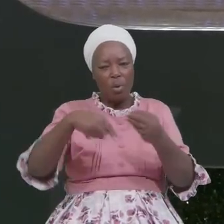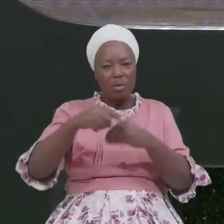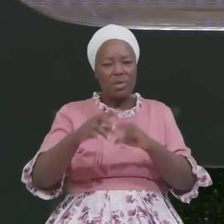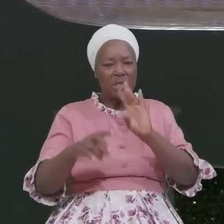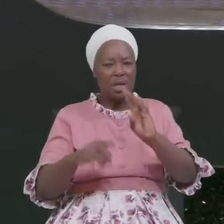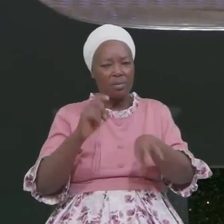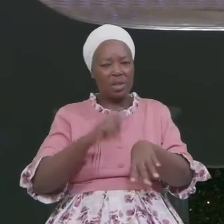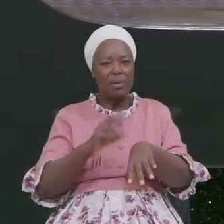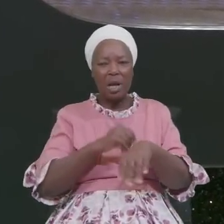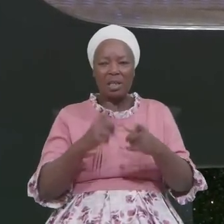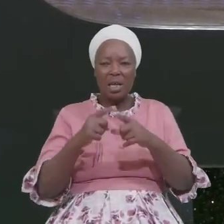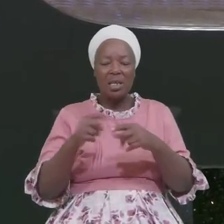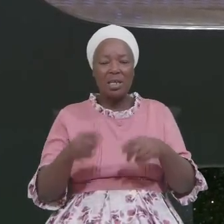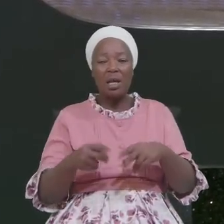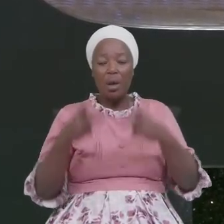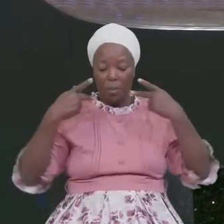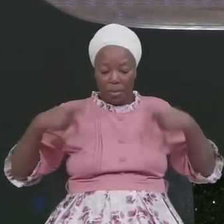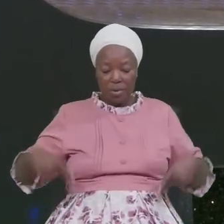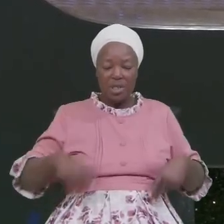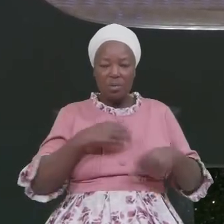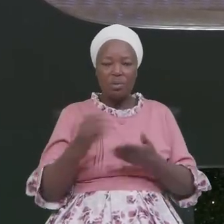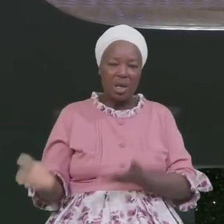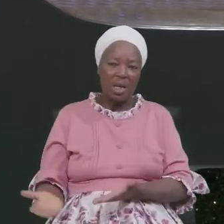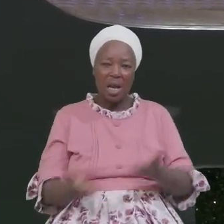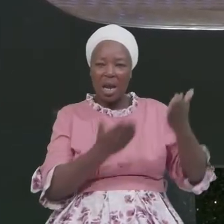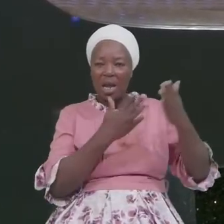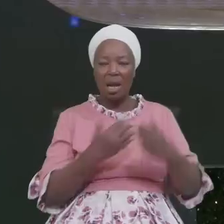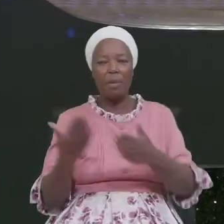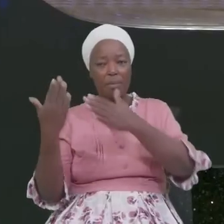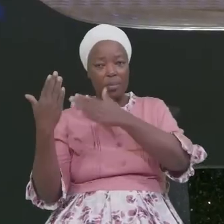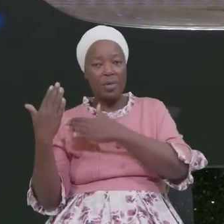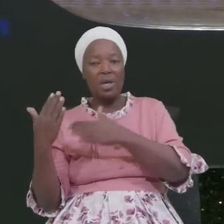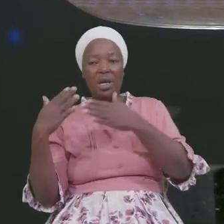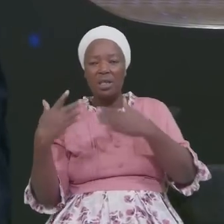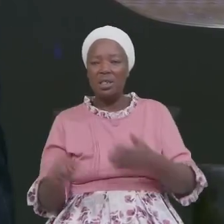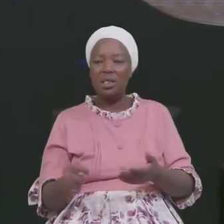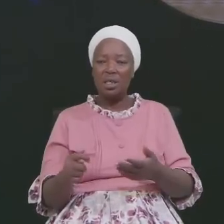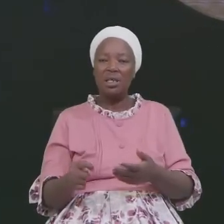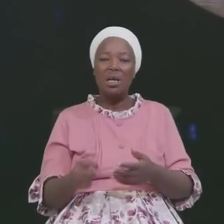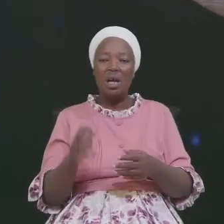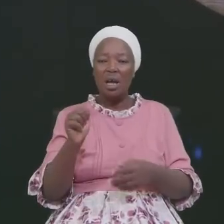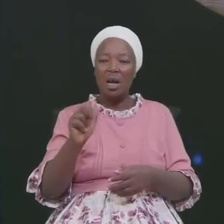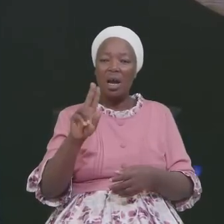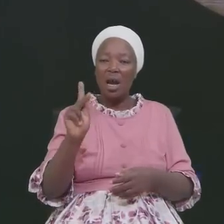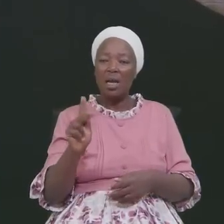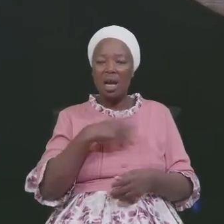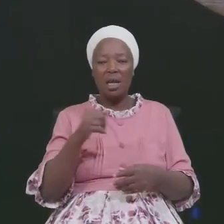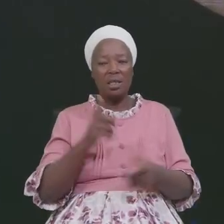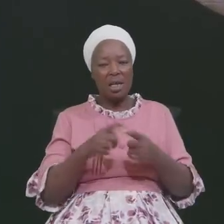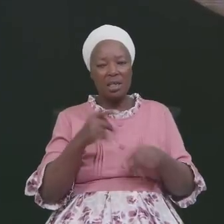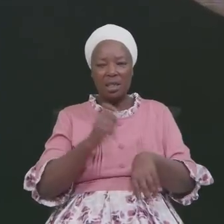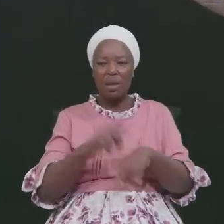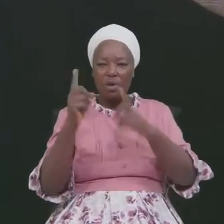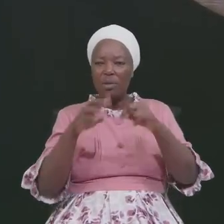the priest will carry and bear the ark. And then the time comes, you must